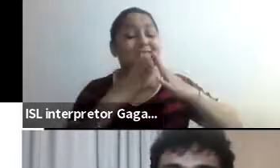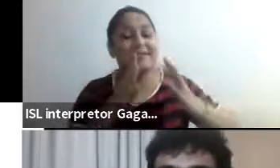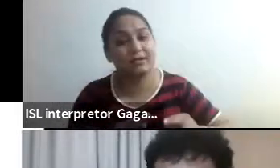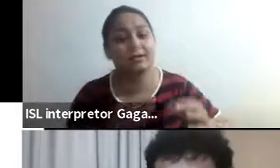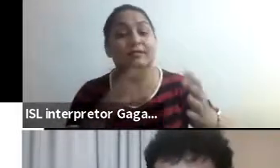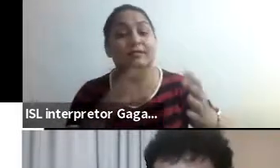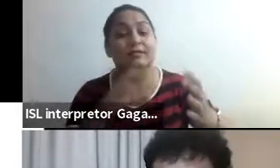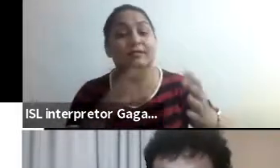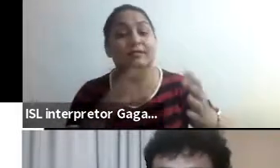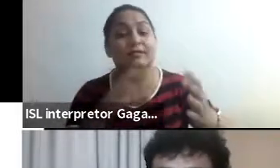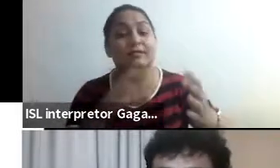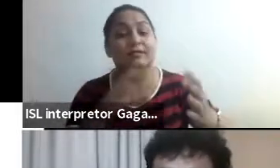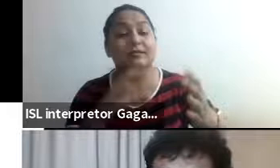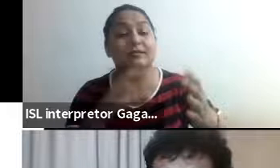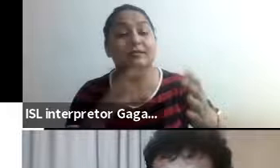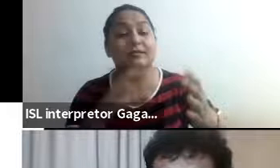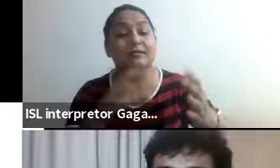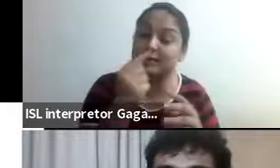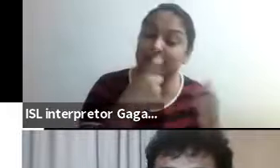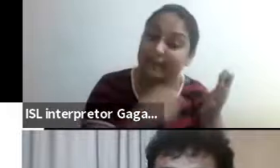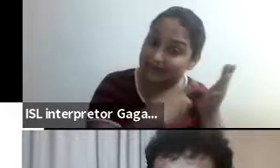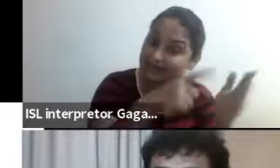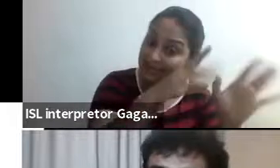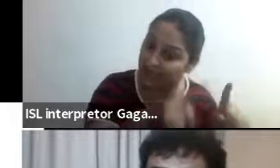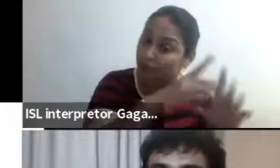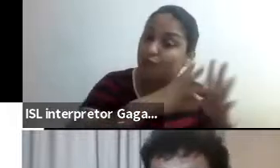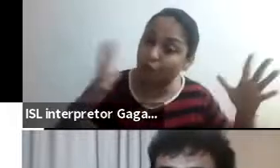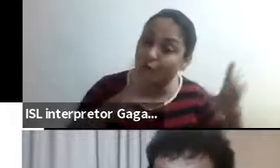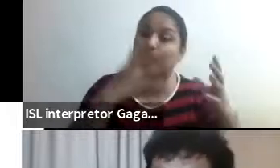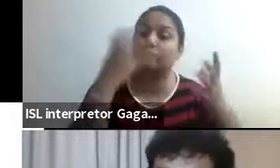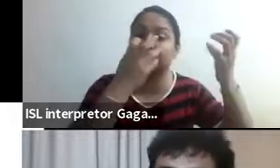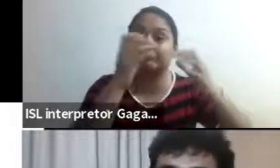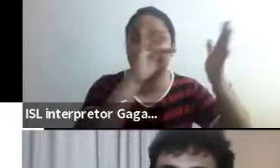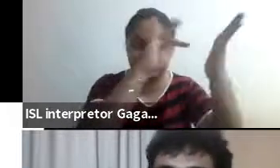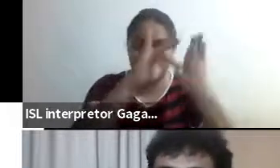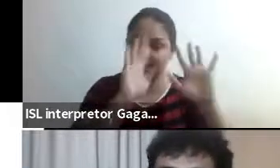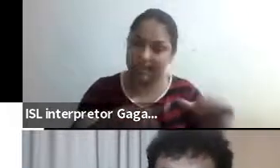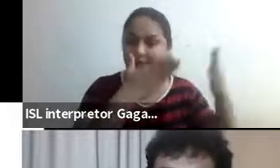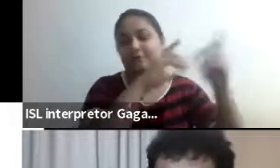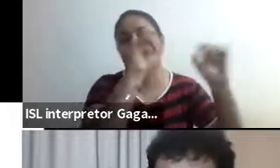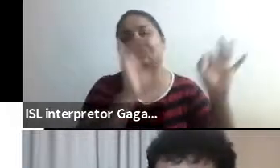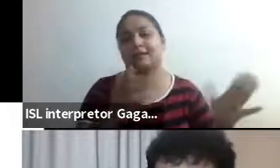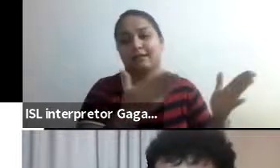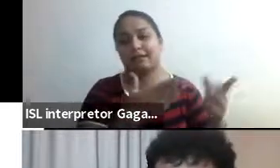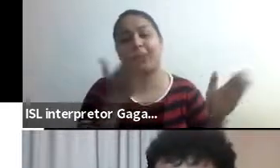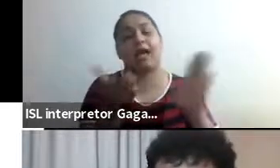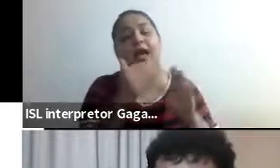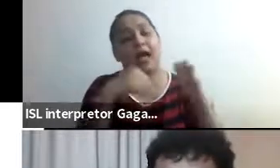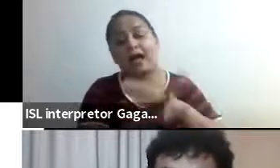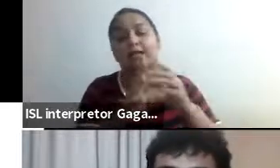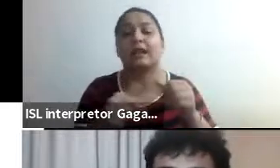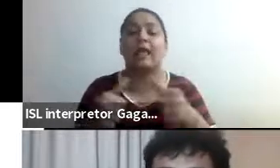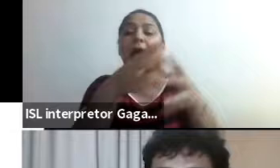That's why so many Western museums have most of their collections are actually things from well outside of Europe and